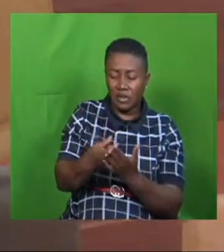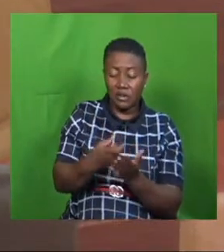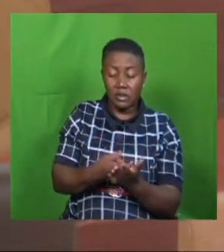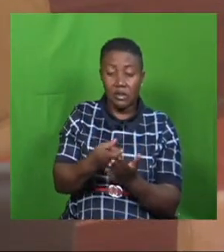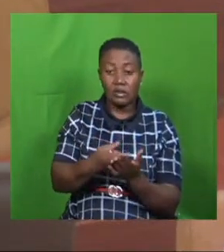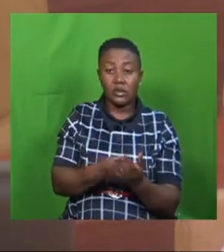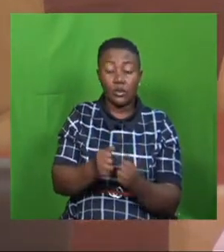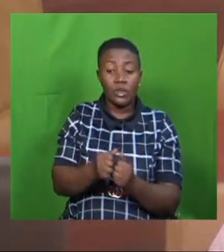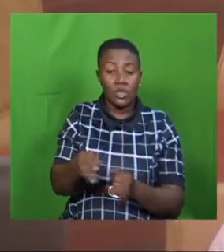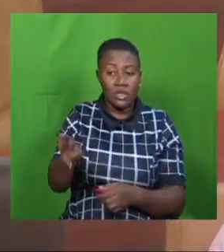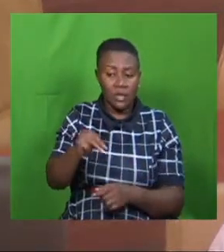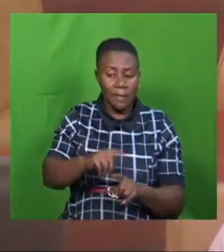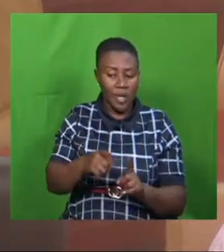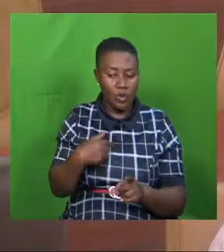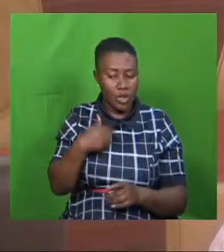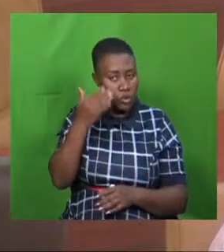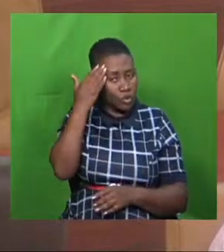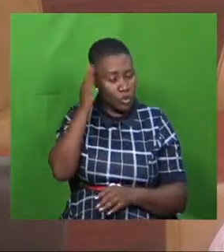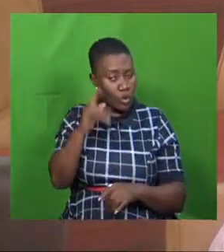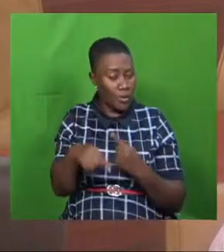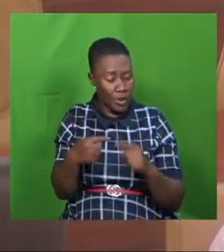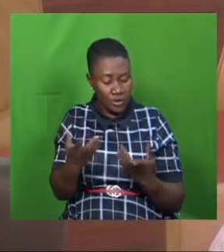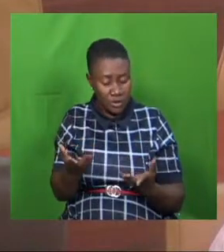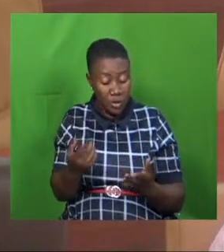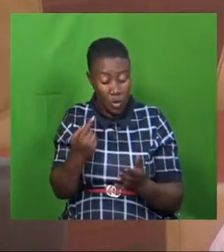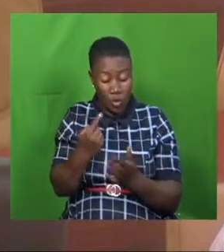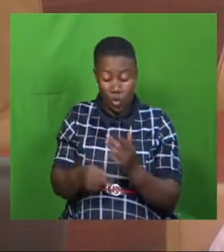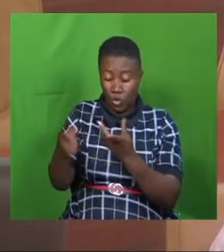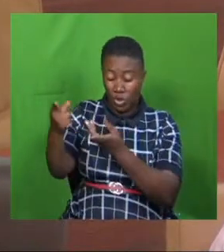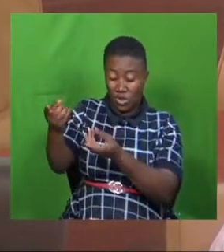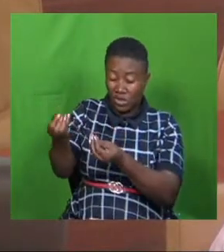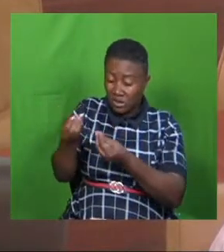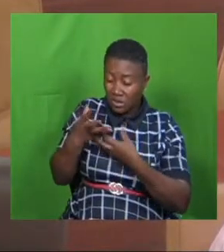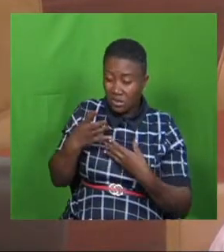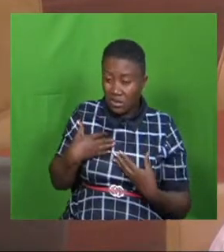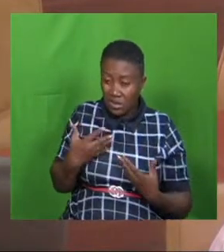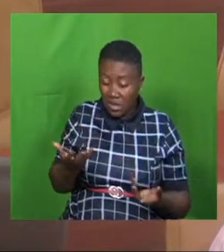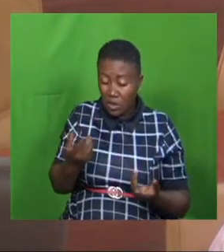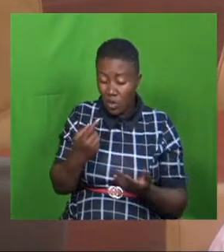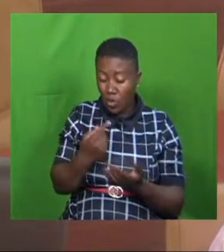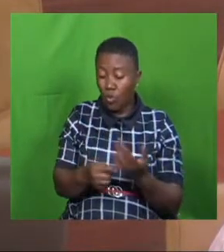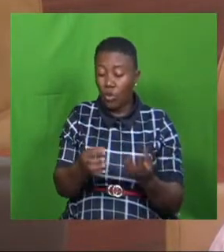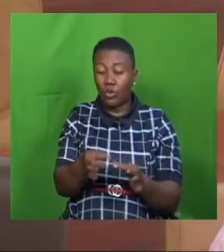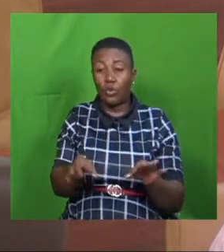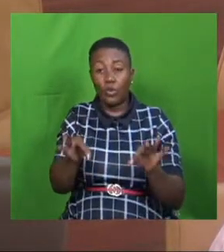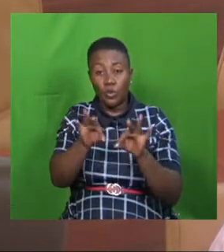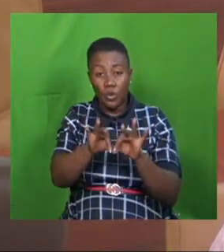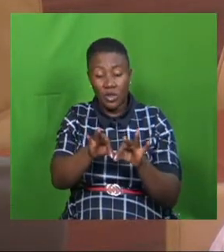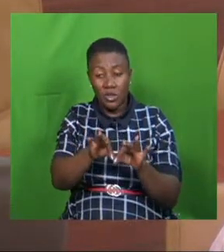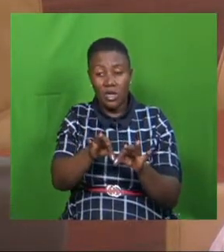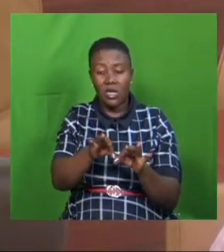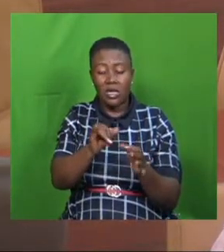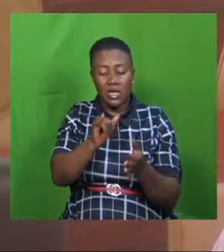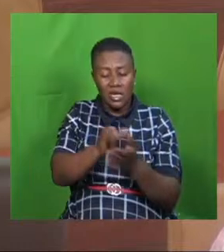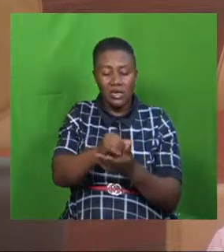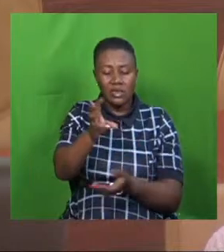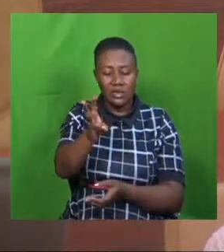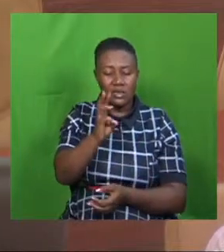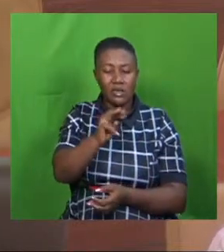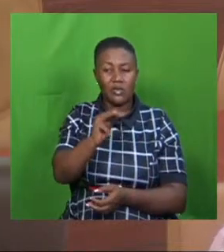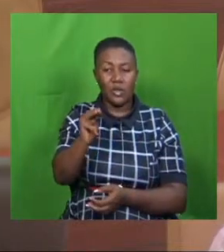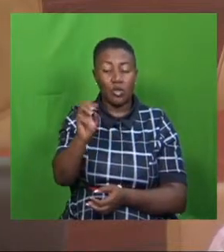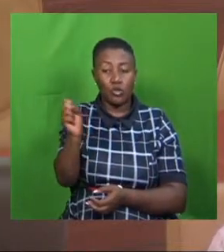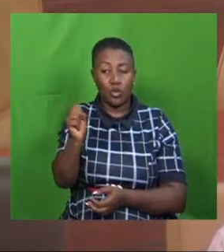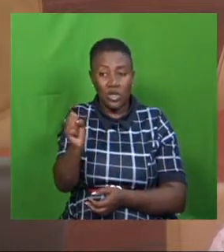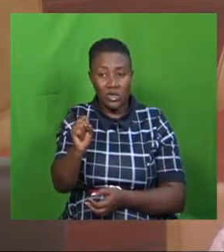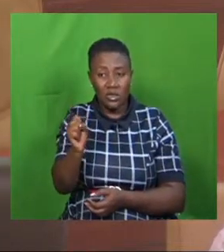have the details. But the one that we were told that is quite eminent is the $600 million US for the purposes